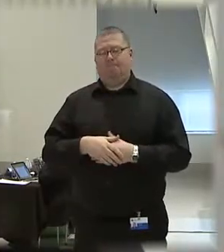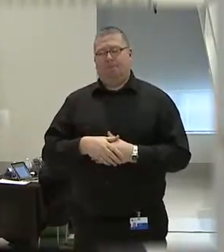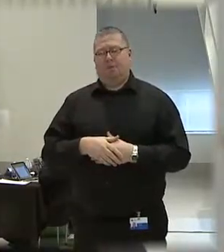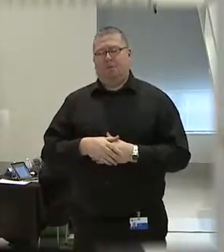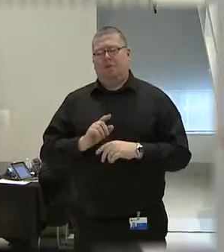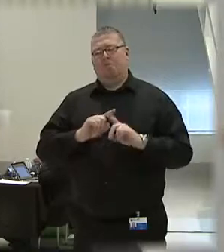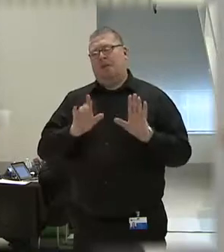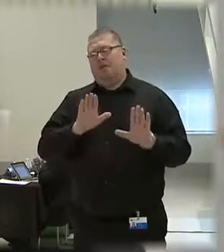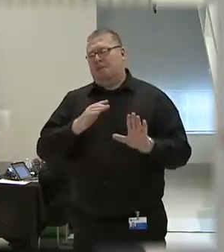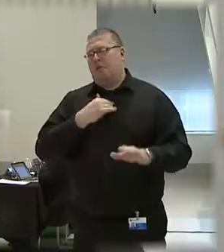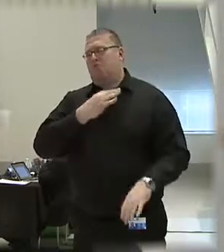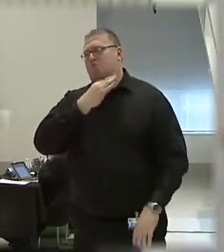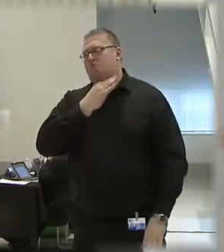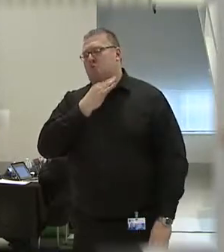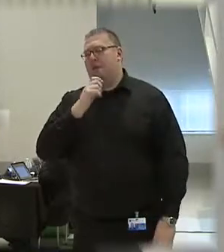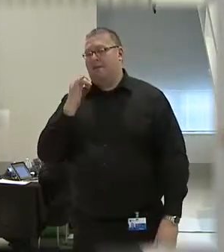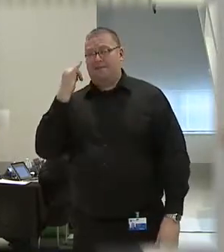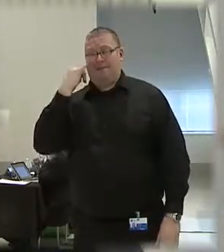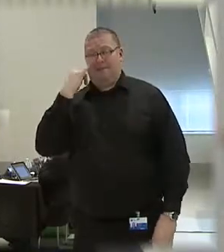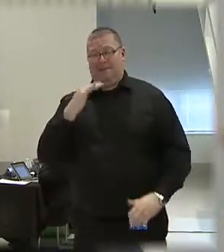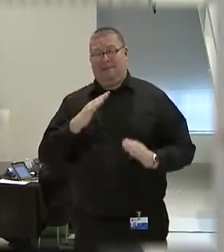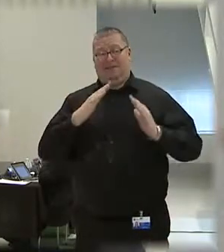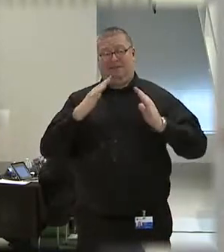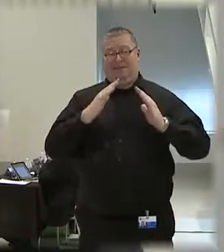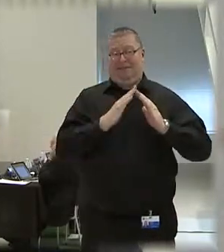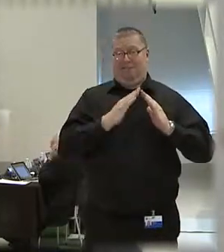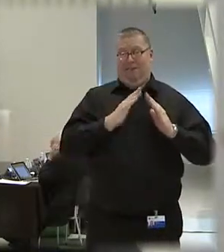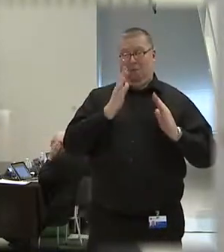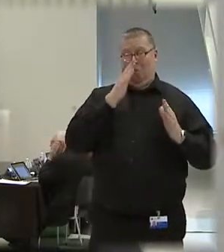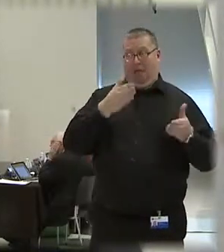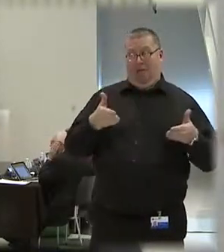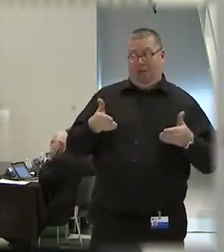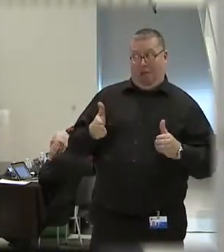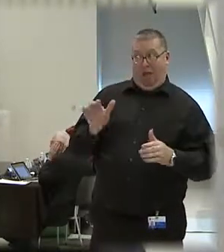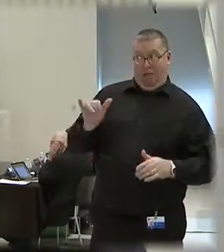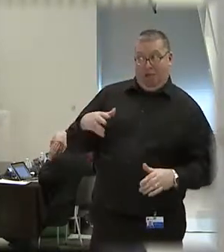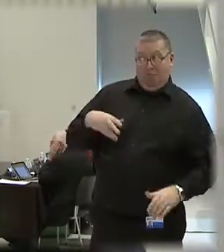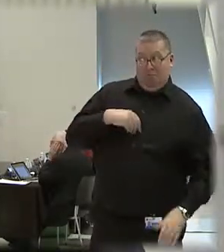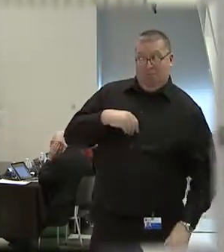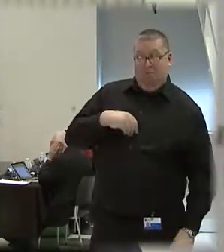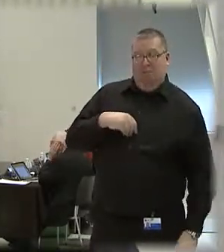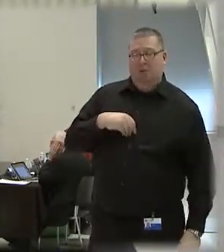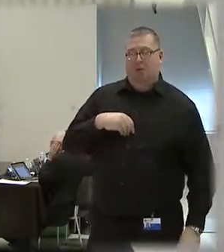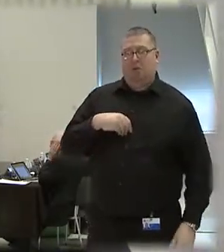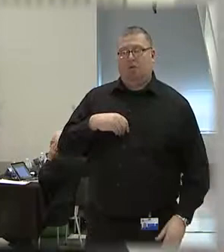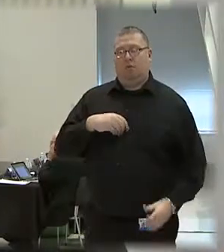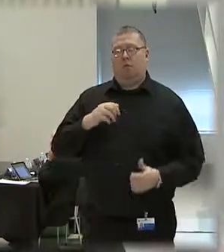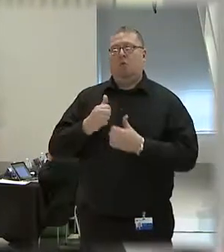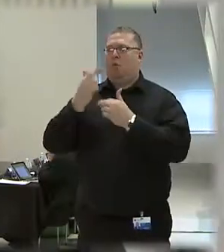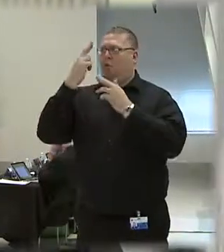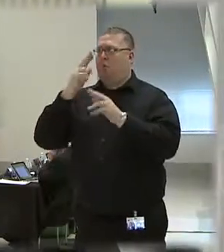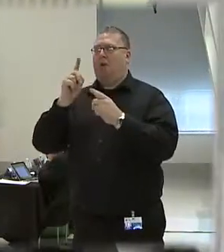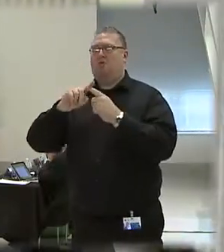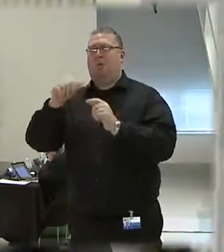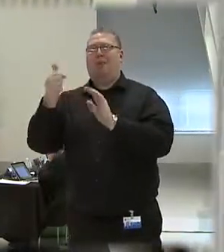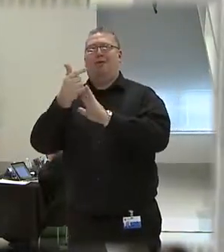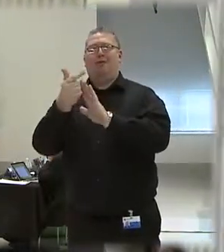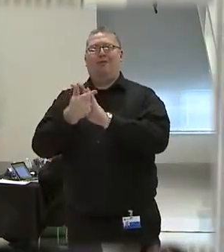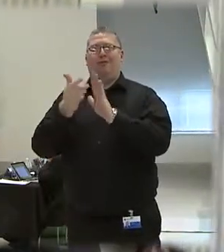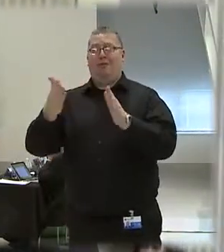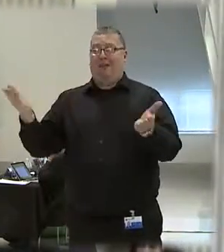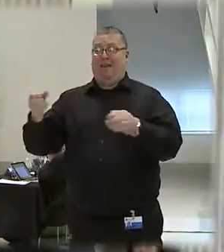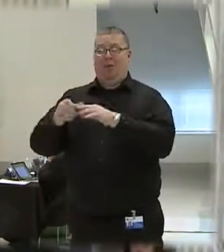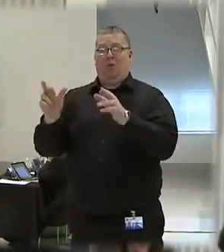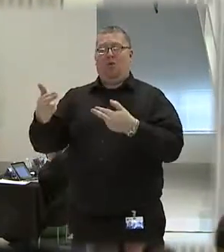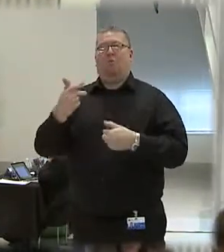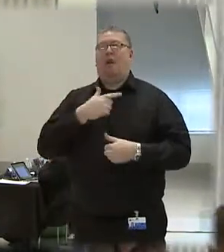But I'm wondering if the cities would allow that. In other words, with all due respect to the attorneys in the room, I failed to